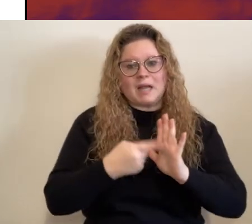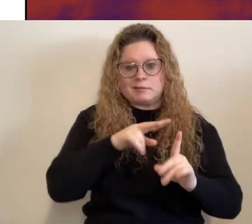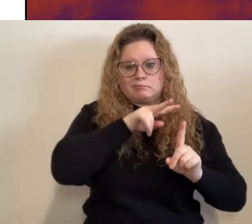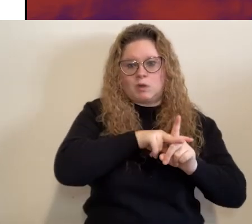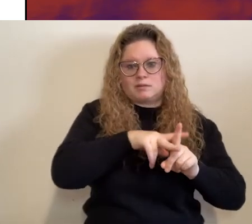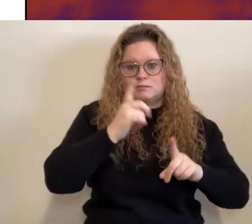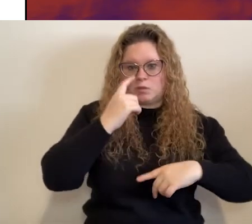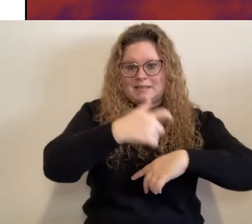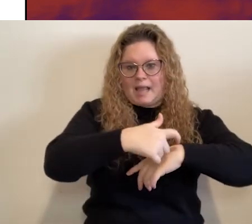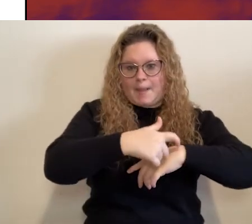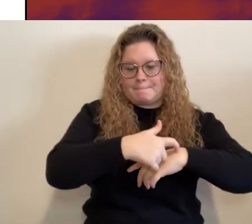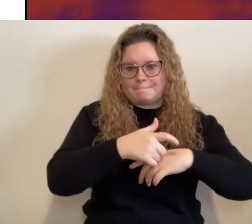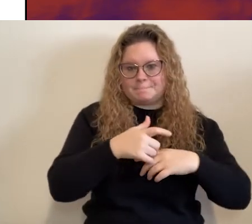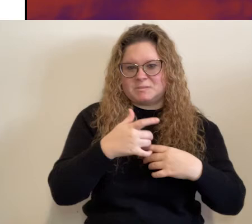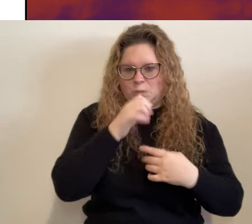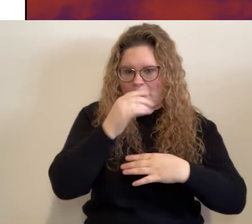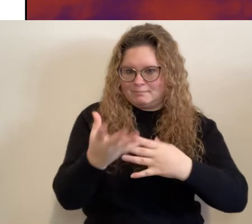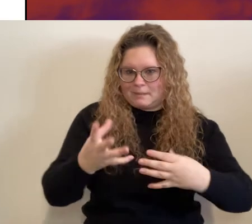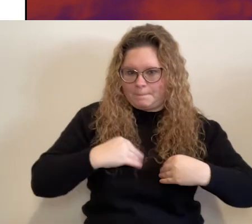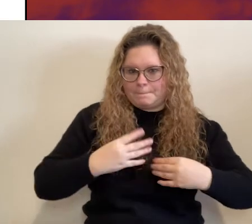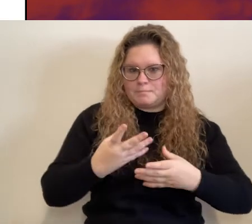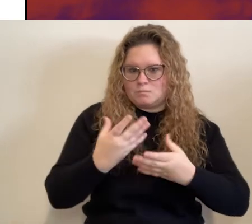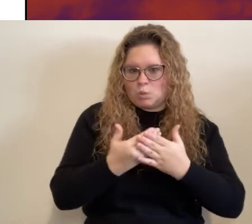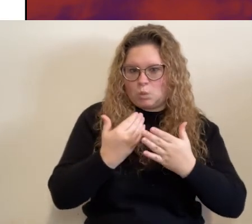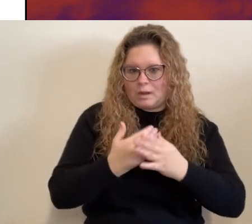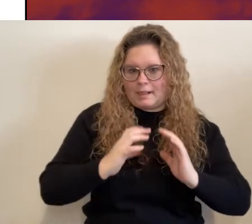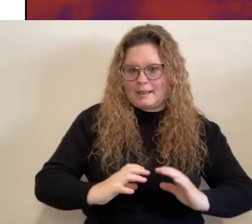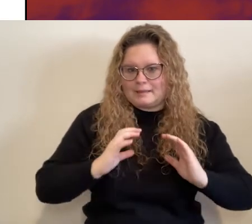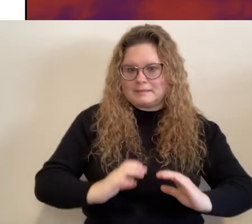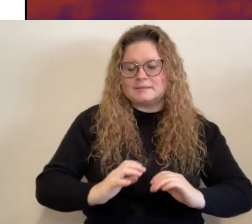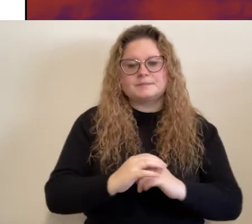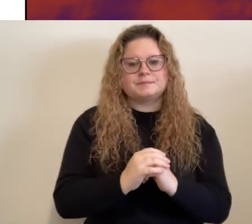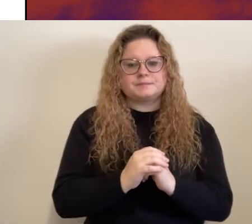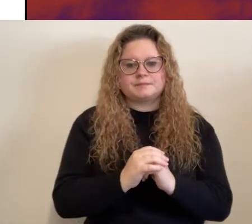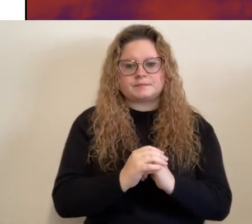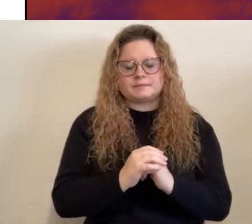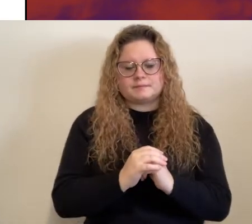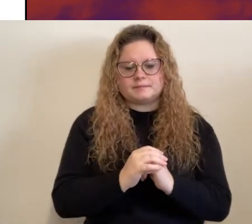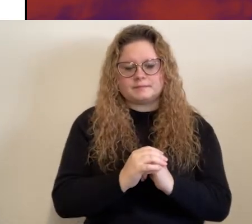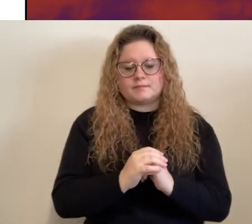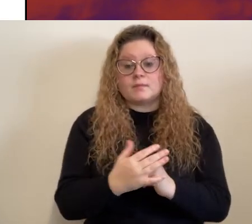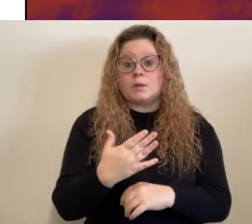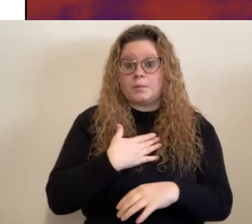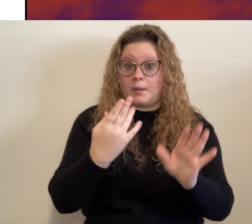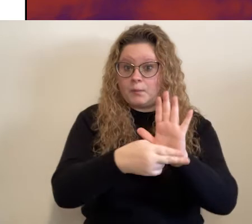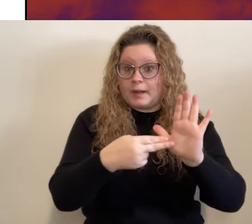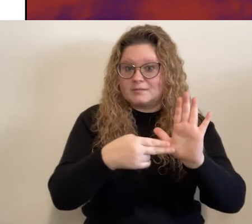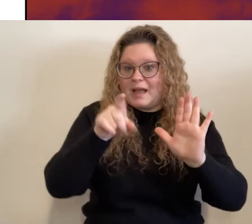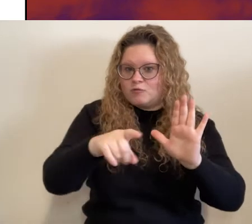it's like we need to, when we're looking at our brand, we have to really know how to pivot as we